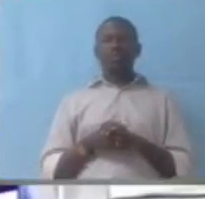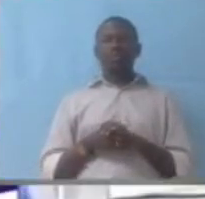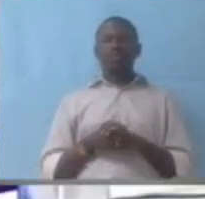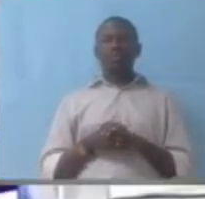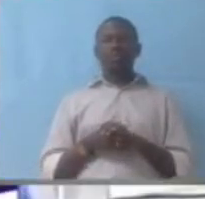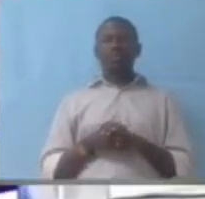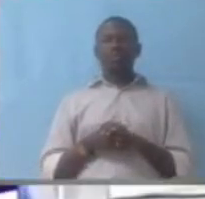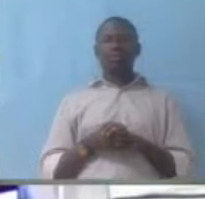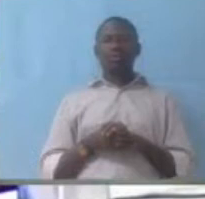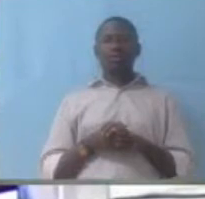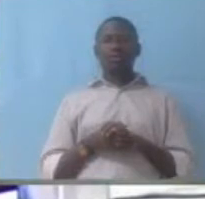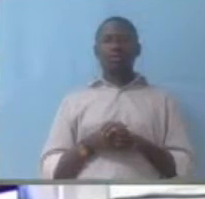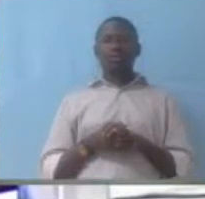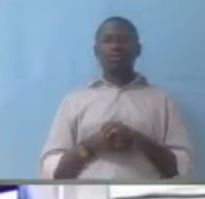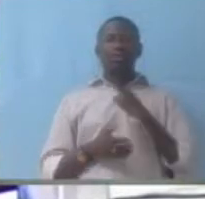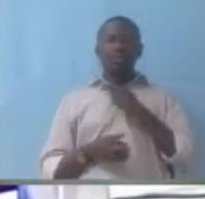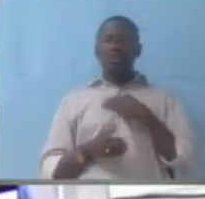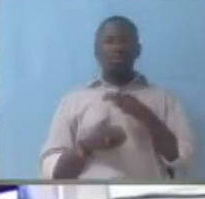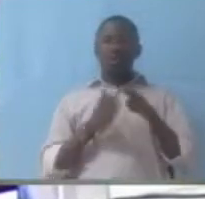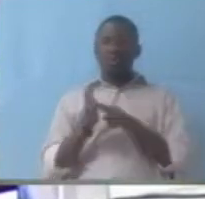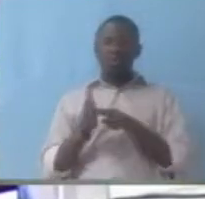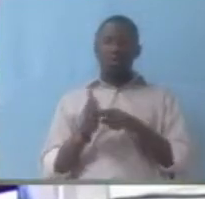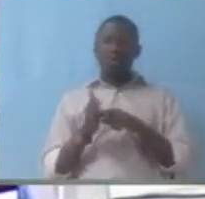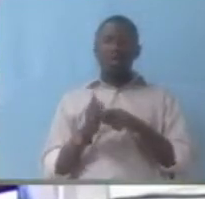But it did not have the consent. The people never consented to this.